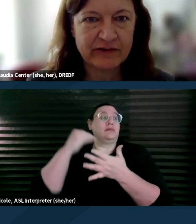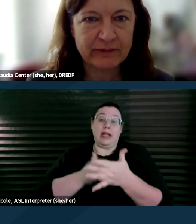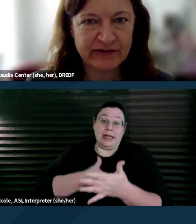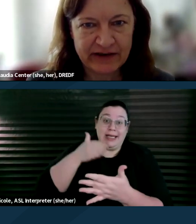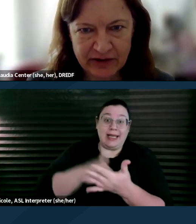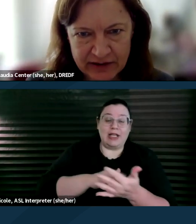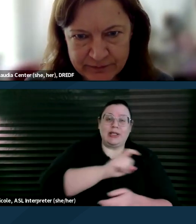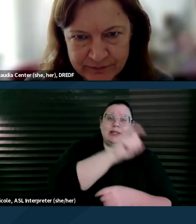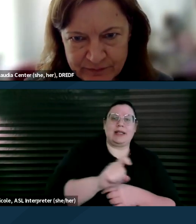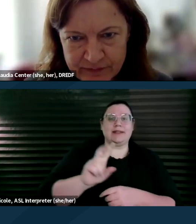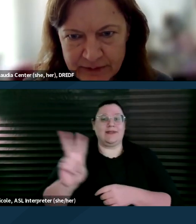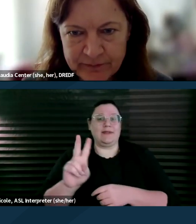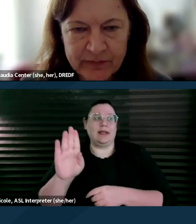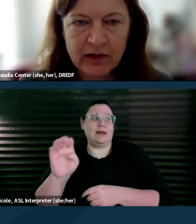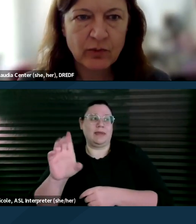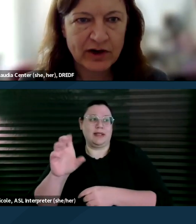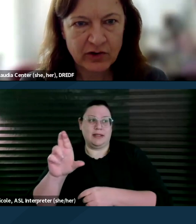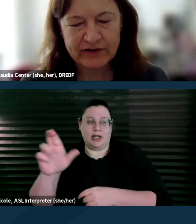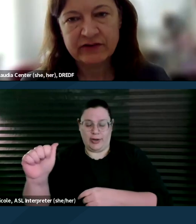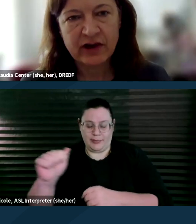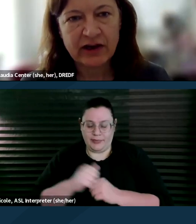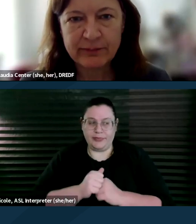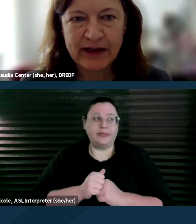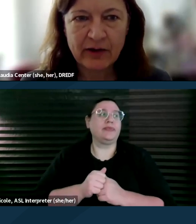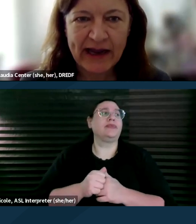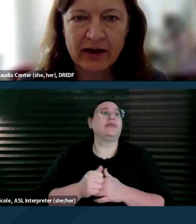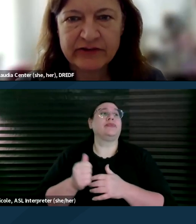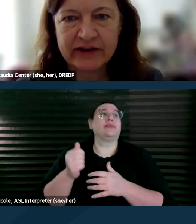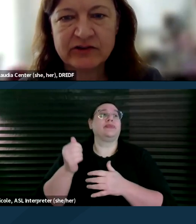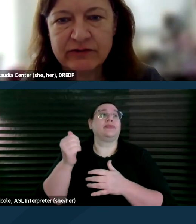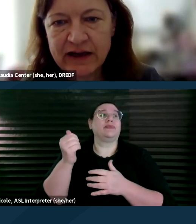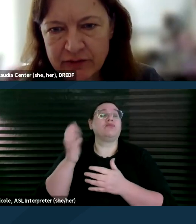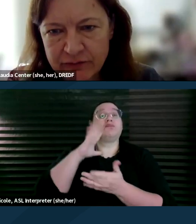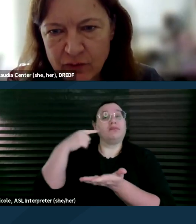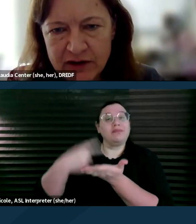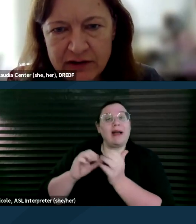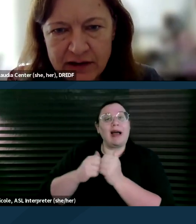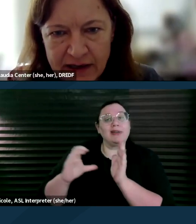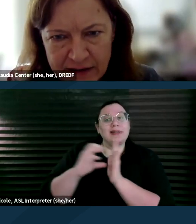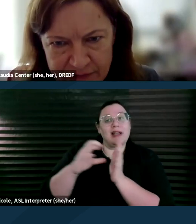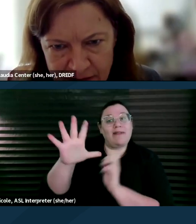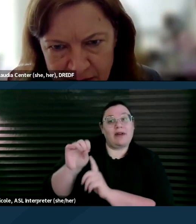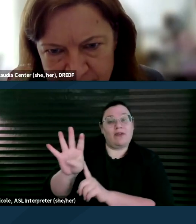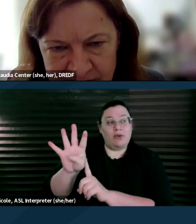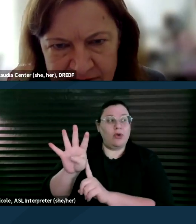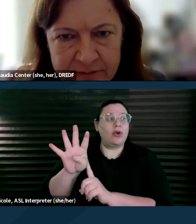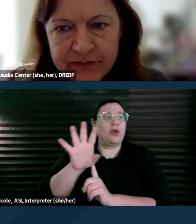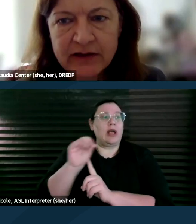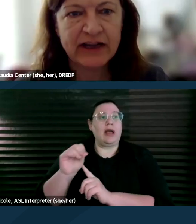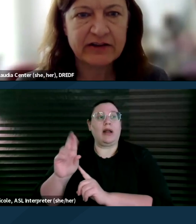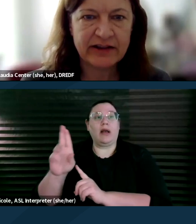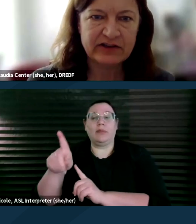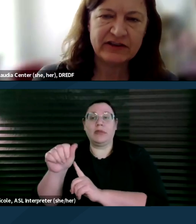Texas versus Becerra. We're going to talk about how Section 504 and the